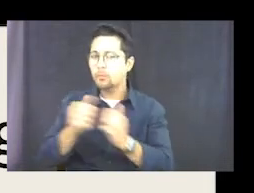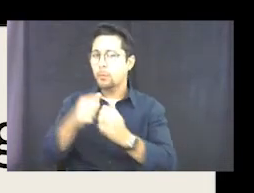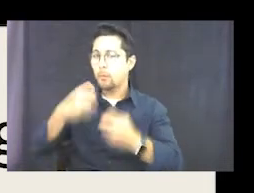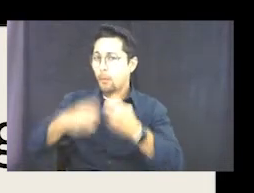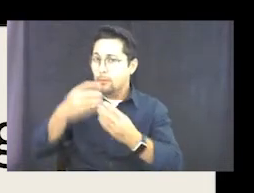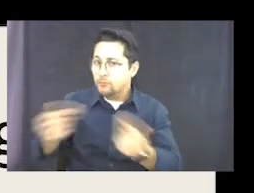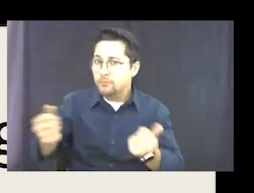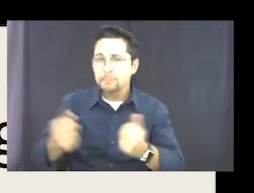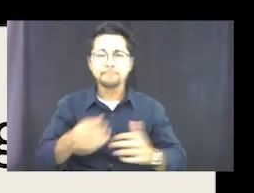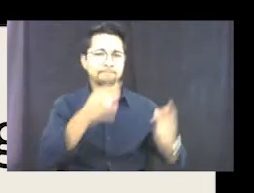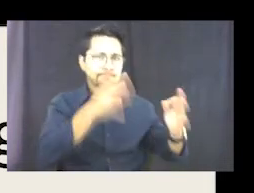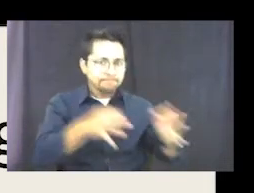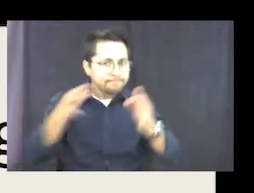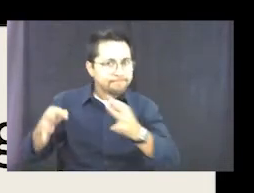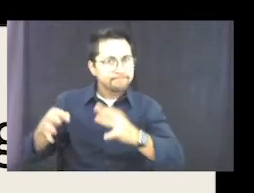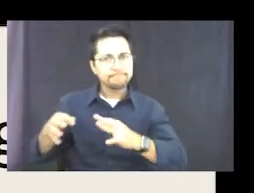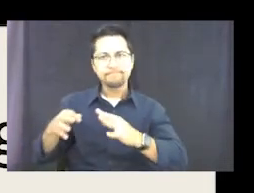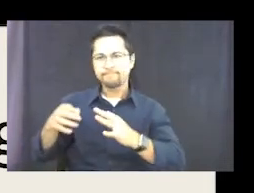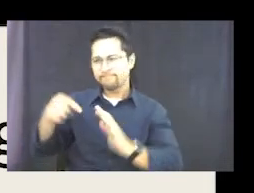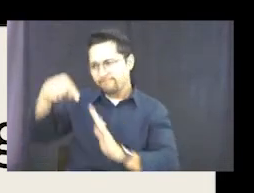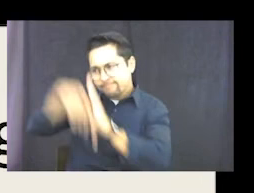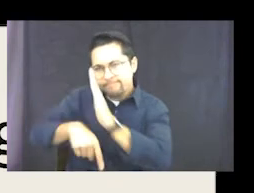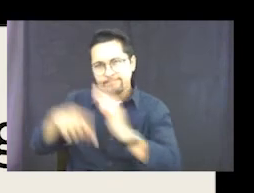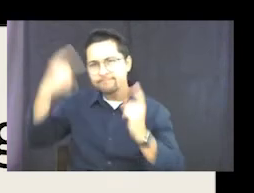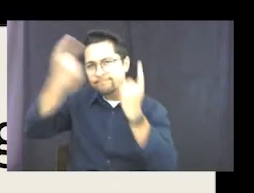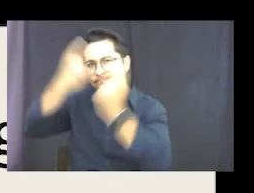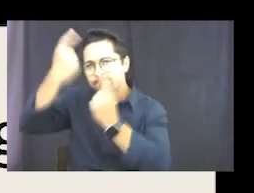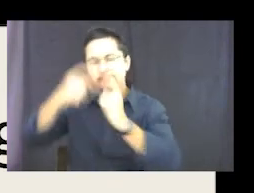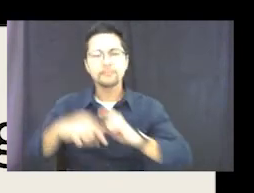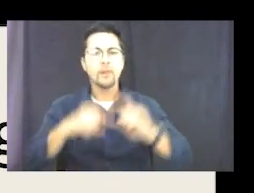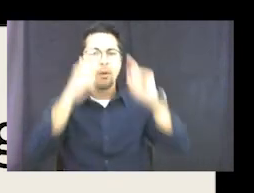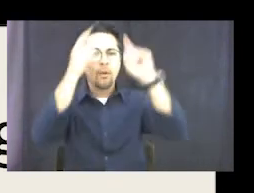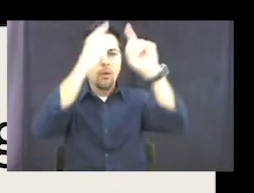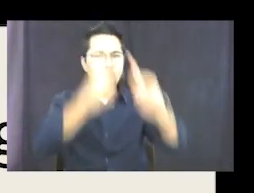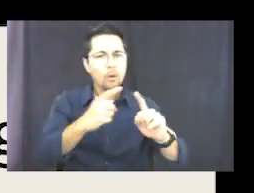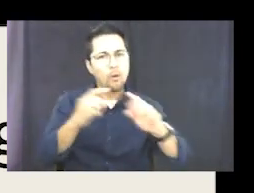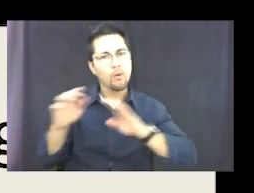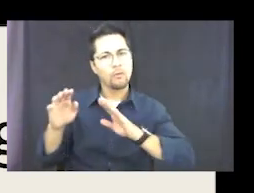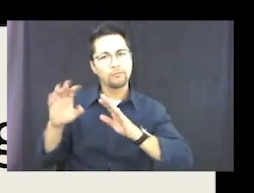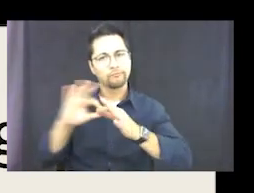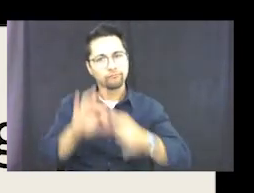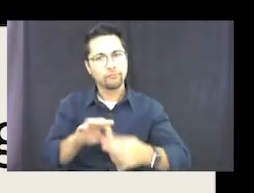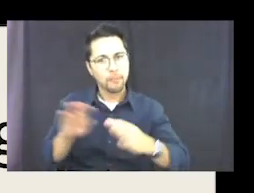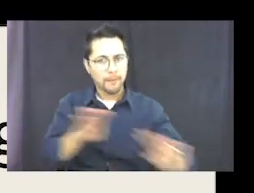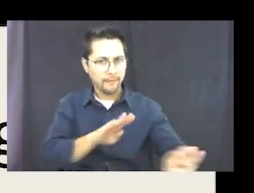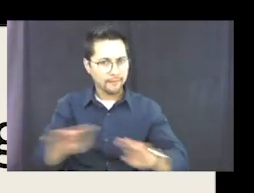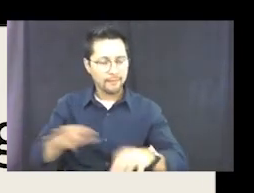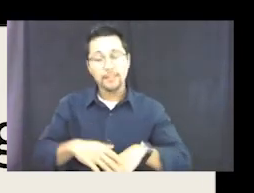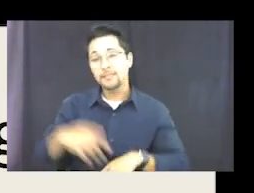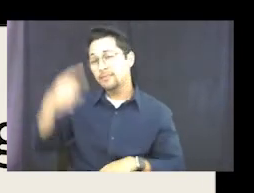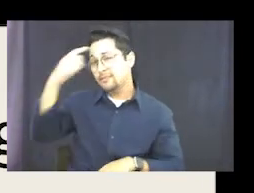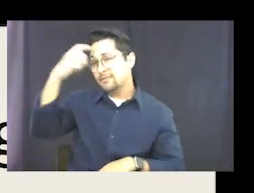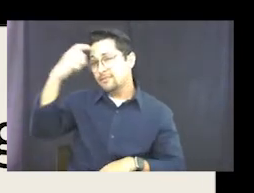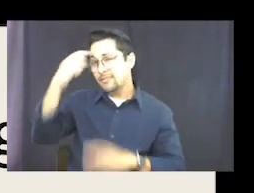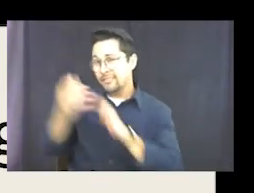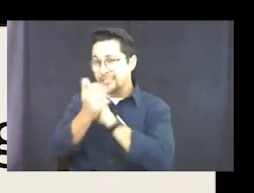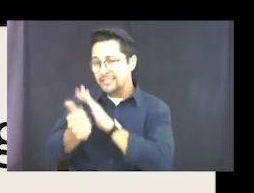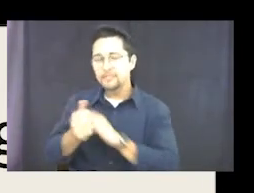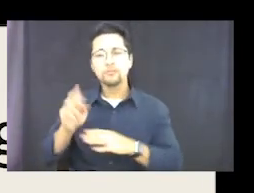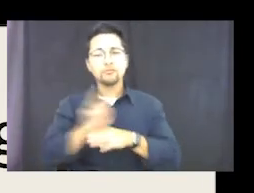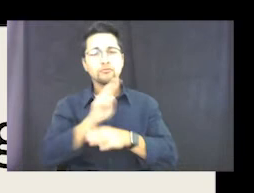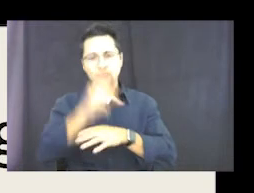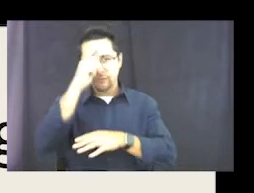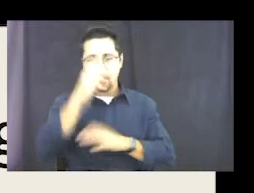problem-solving, decision-making, critical thinking, and goal-directed behaviors. It is a broad set of cognitive skills used to